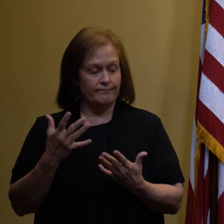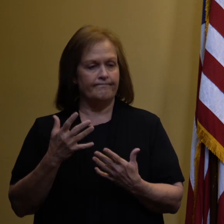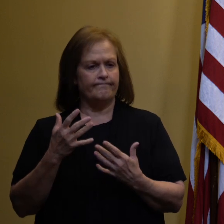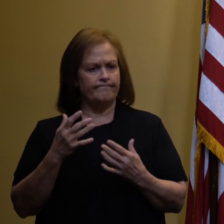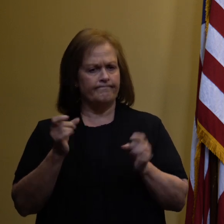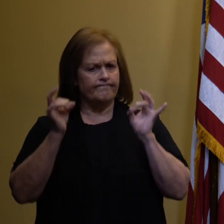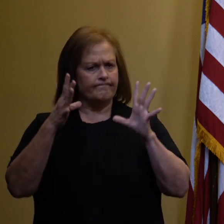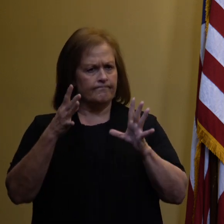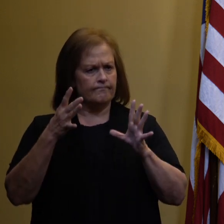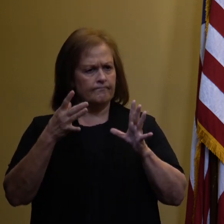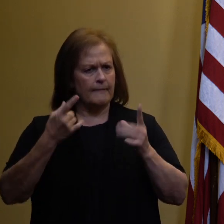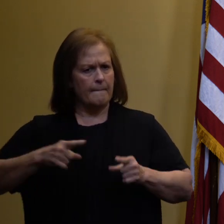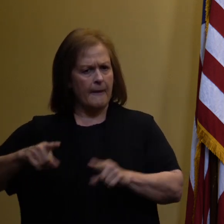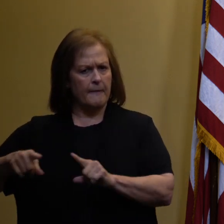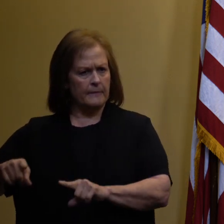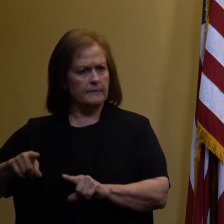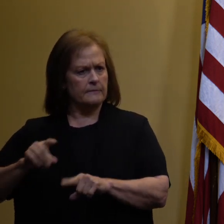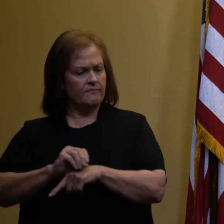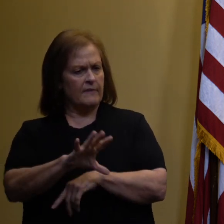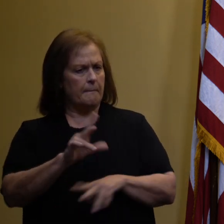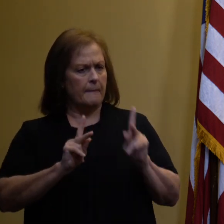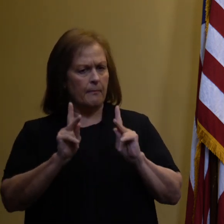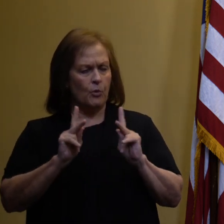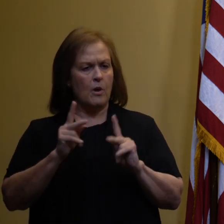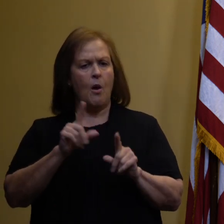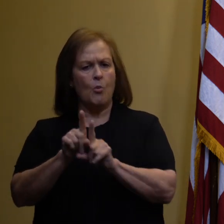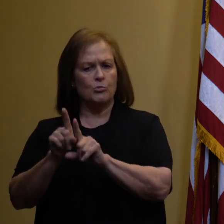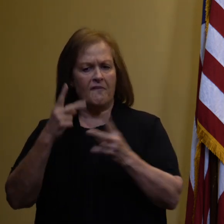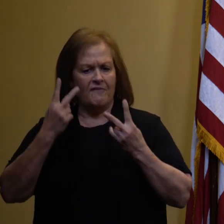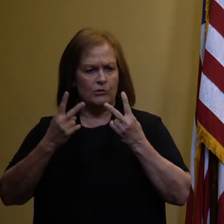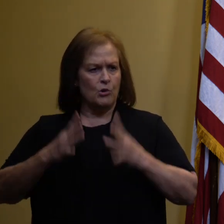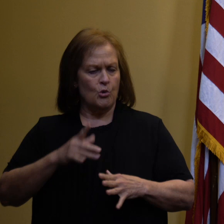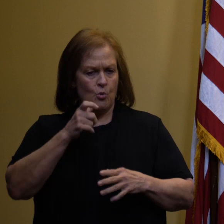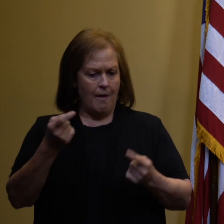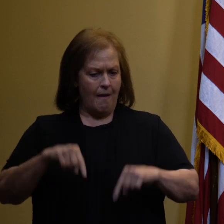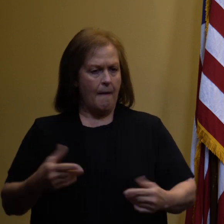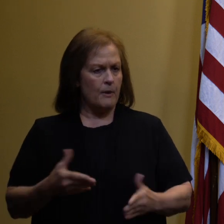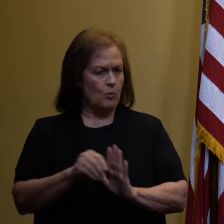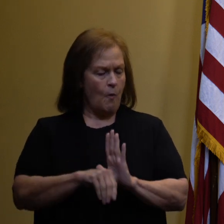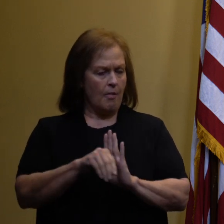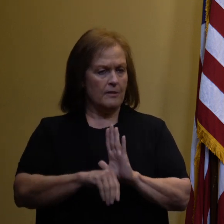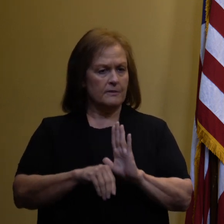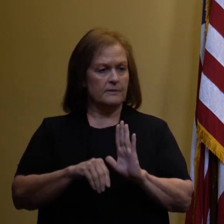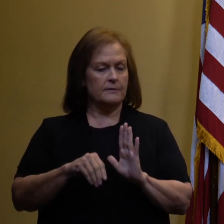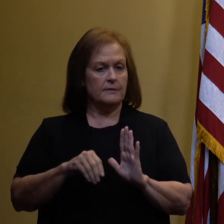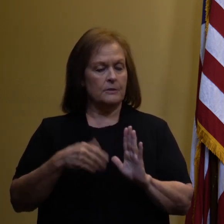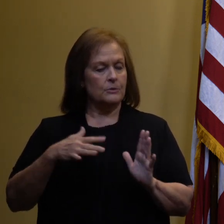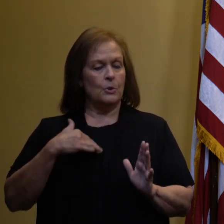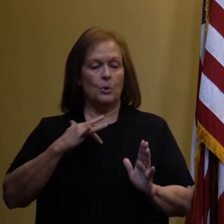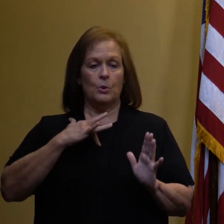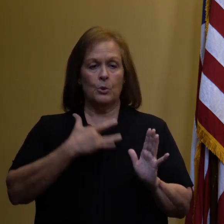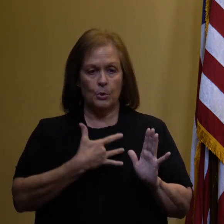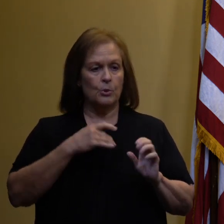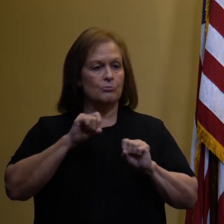violence striking our residents, but also visitors in the city of New Orleans. My heart just continues